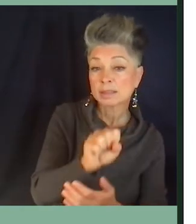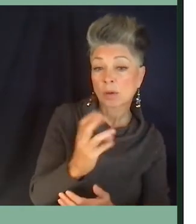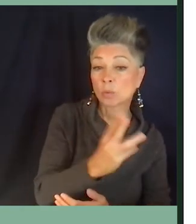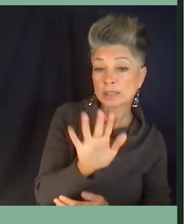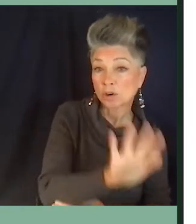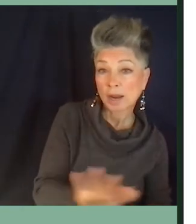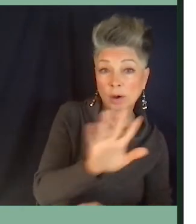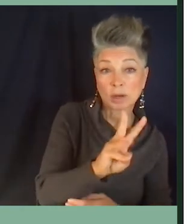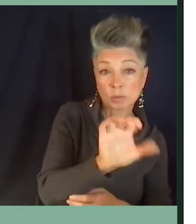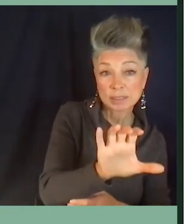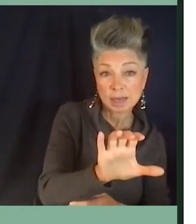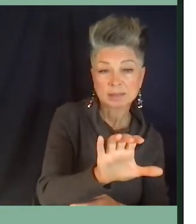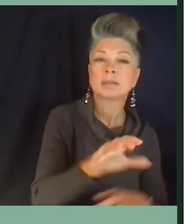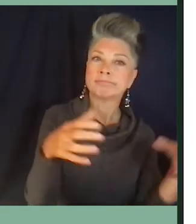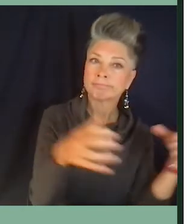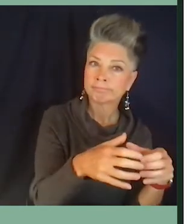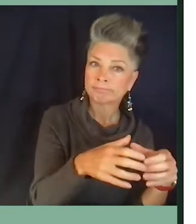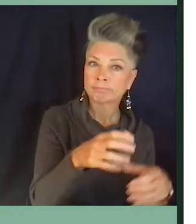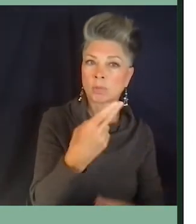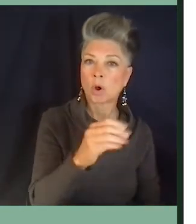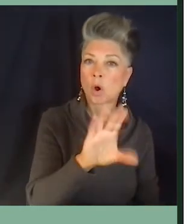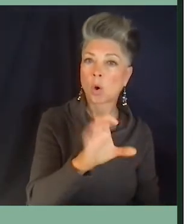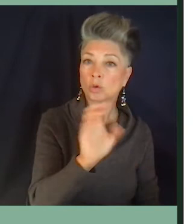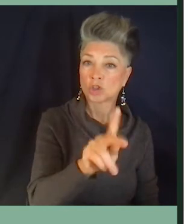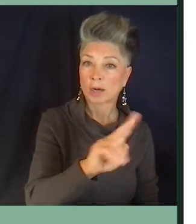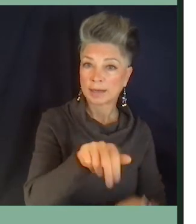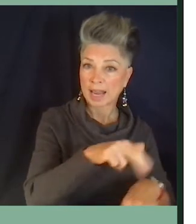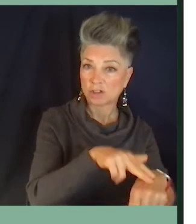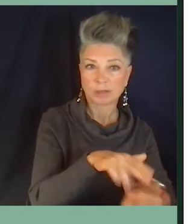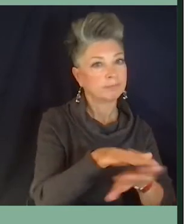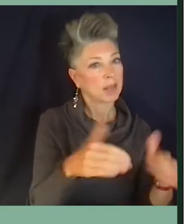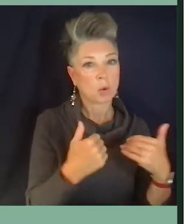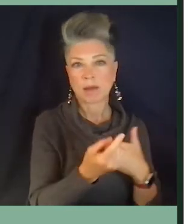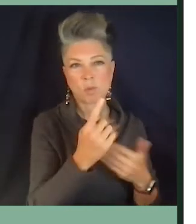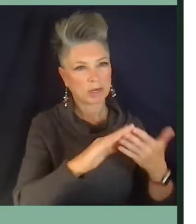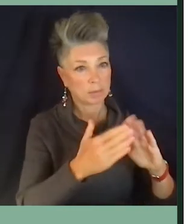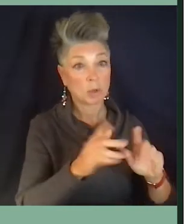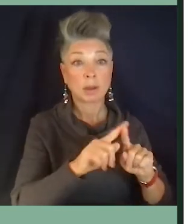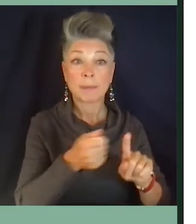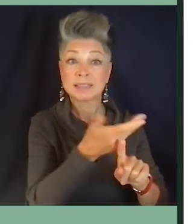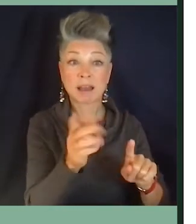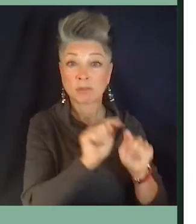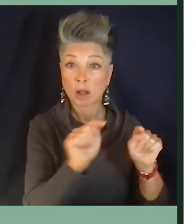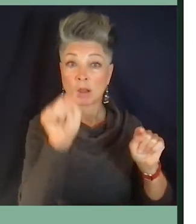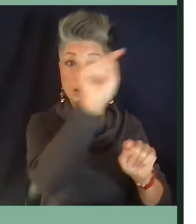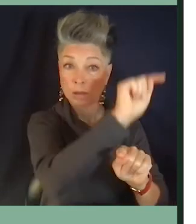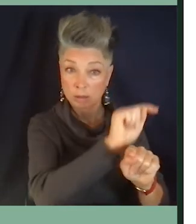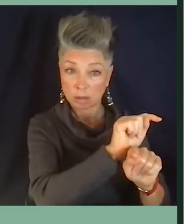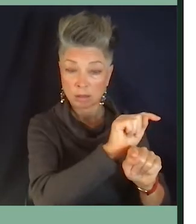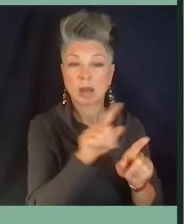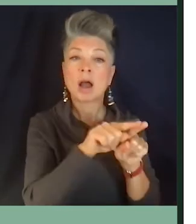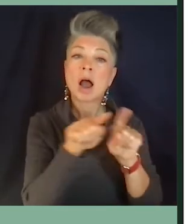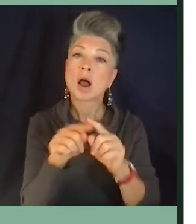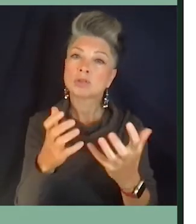Throughout the mid and southwestern side of Wisconsin is the Ho-Chunk Nation. They don't have one community, but